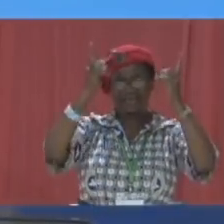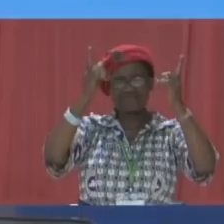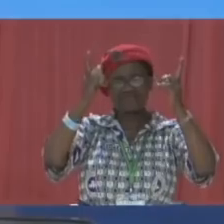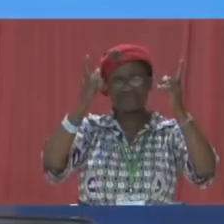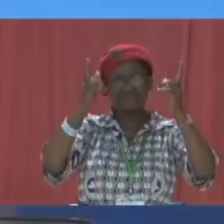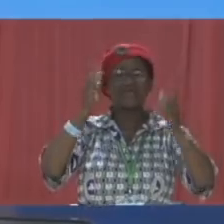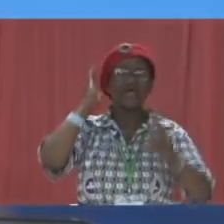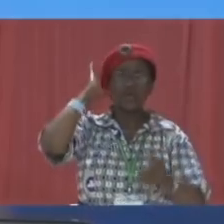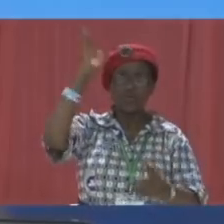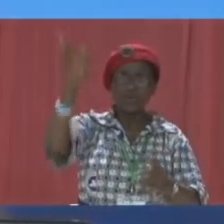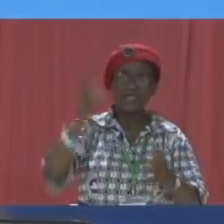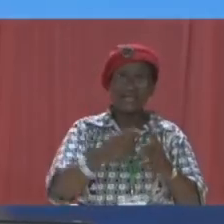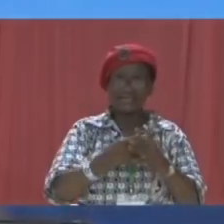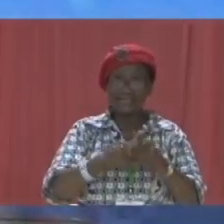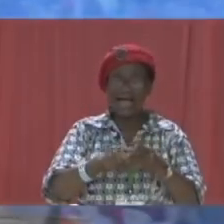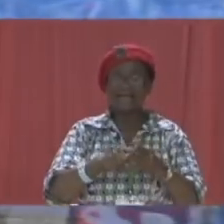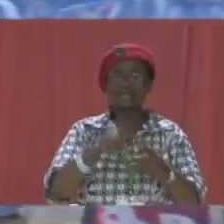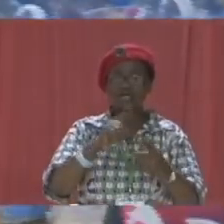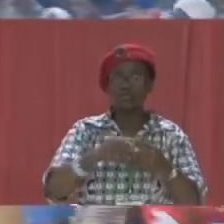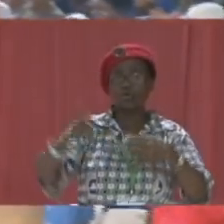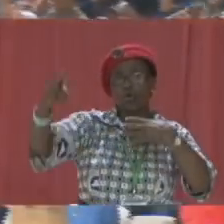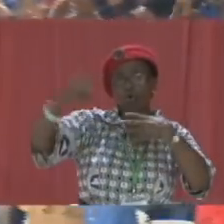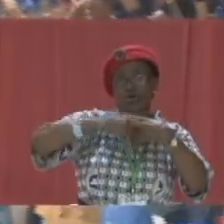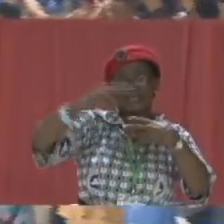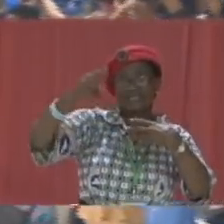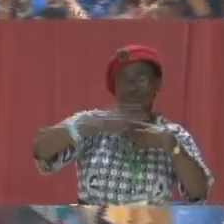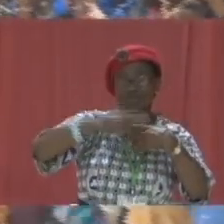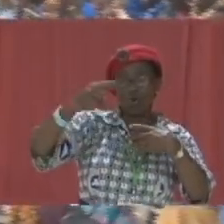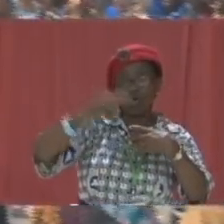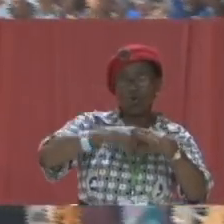we begin to return from